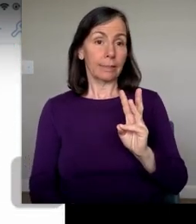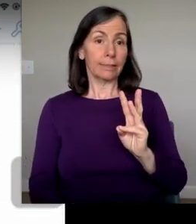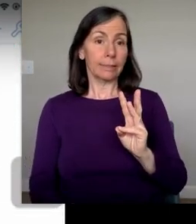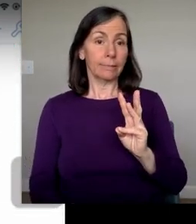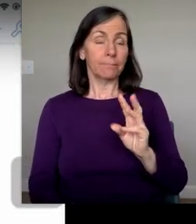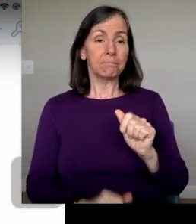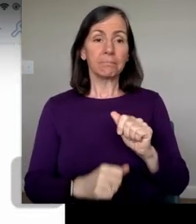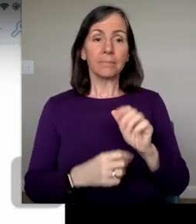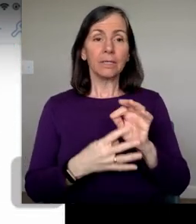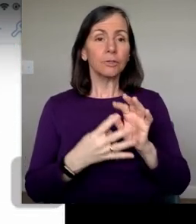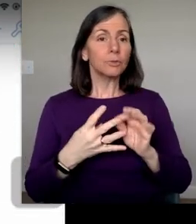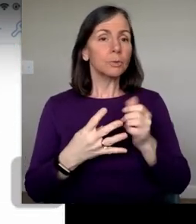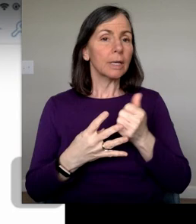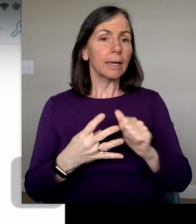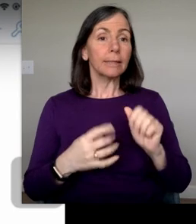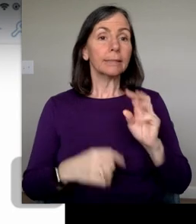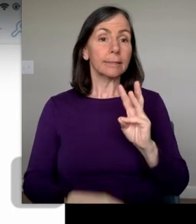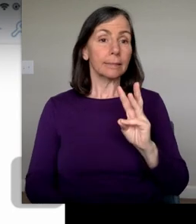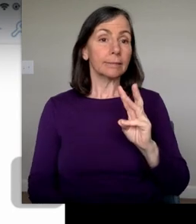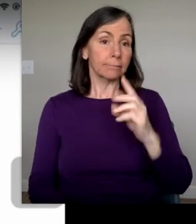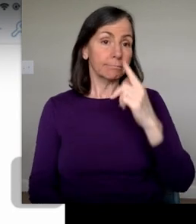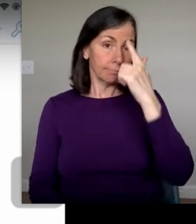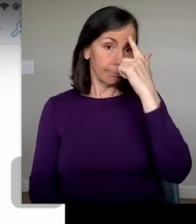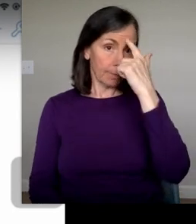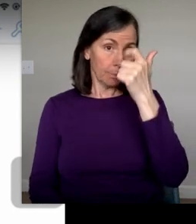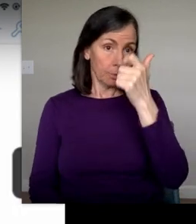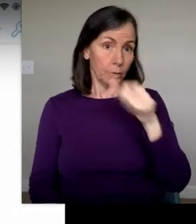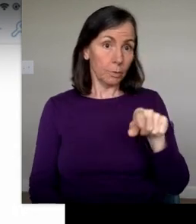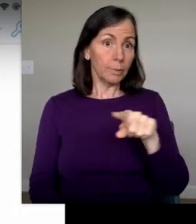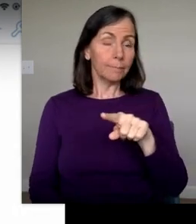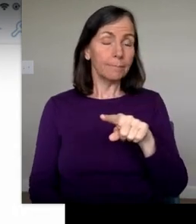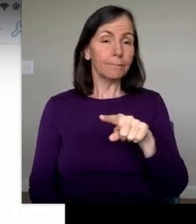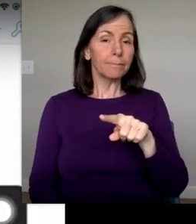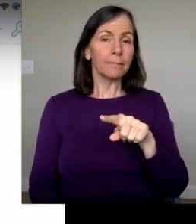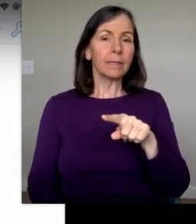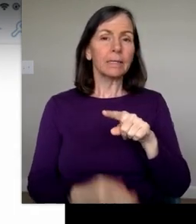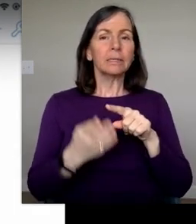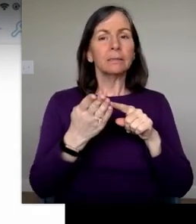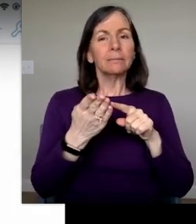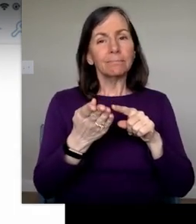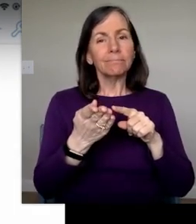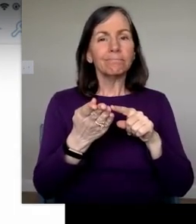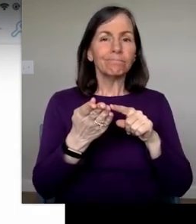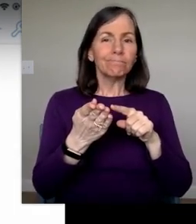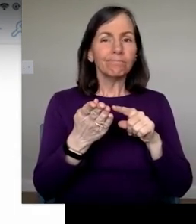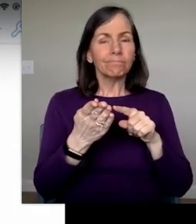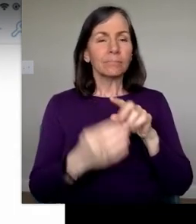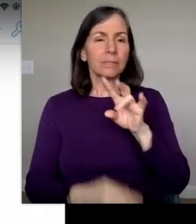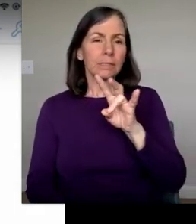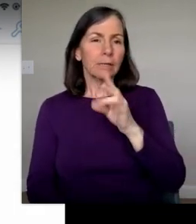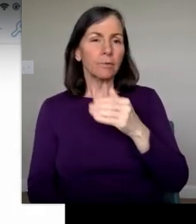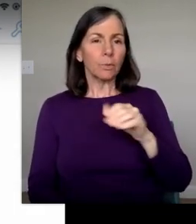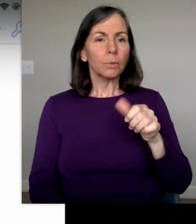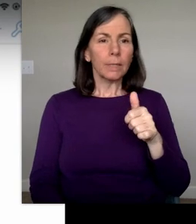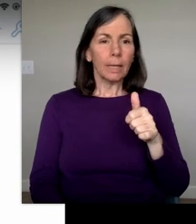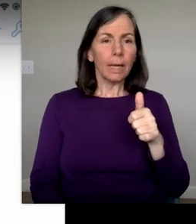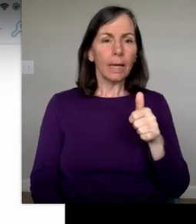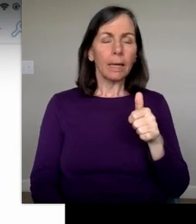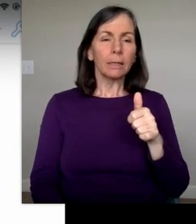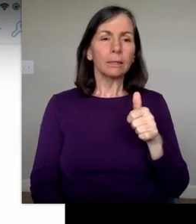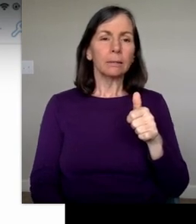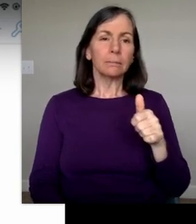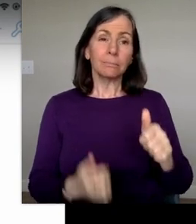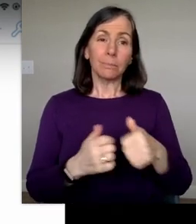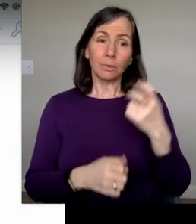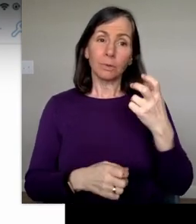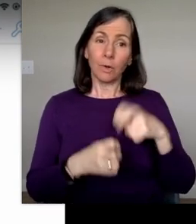choose any 6 problems. I will say that these problems, 7 through 10, are probably the